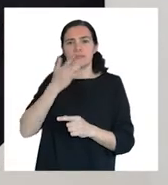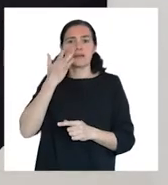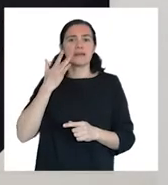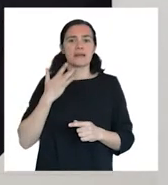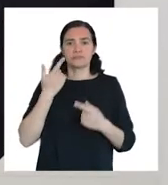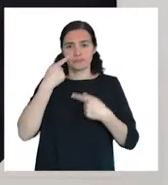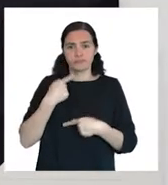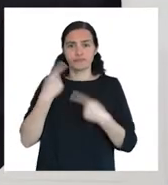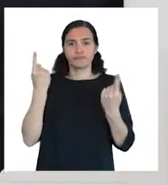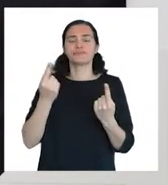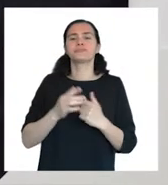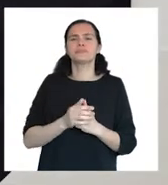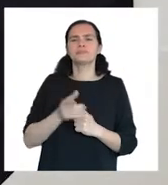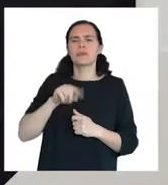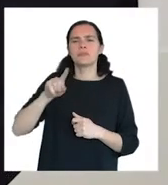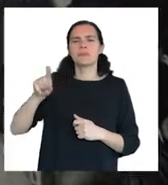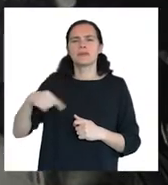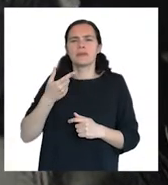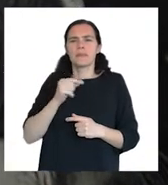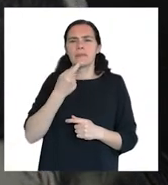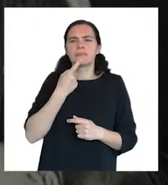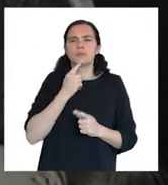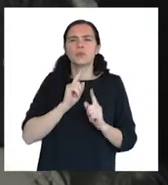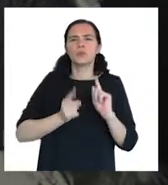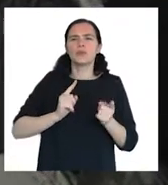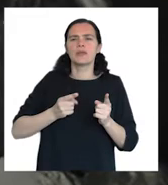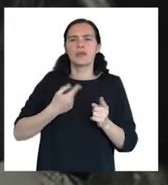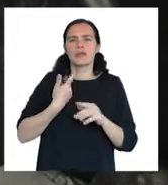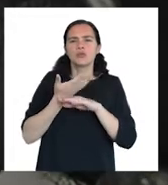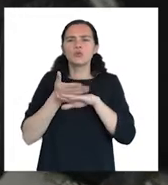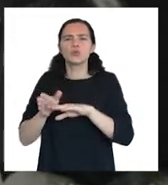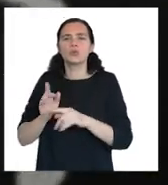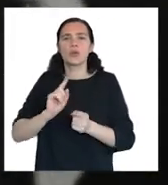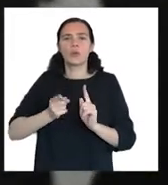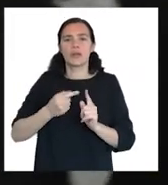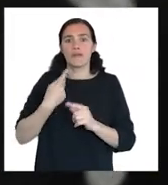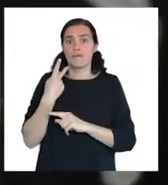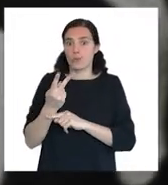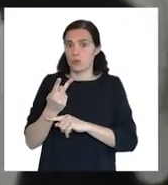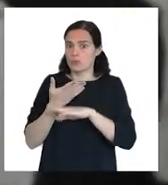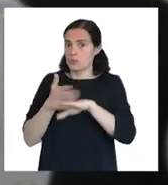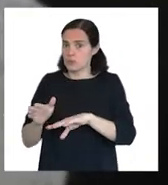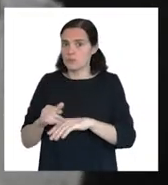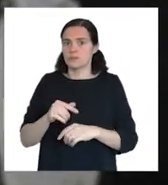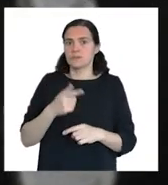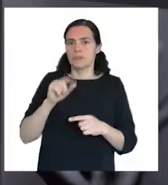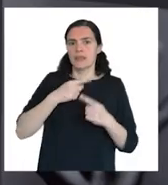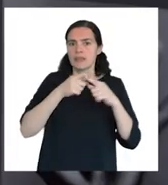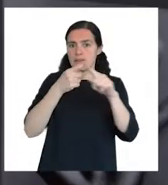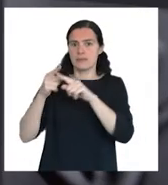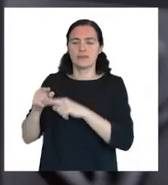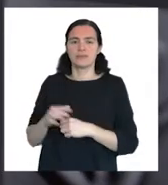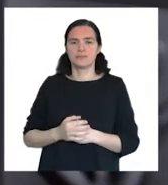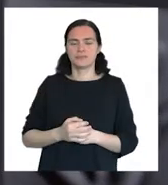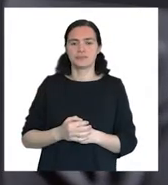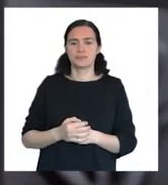race representation, and very often the notion of exclusion, violent exclusion, and